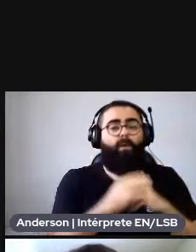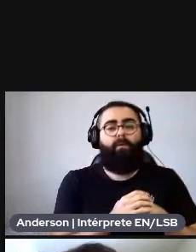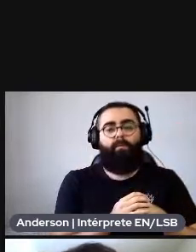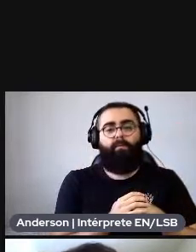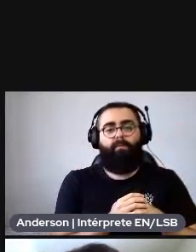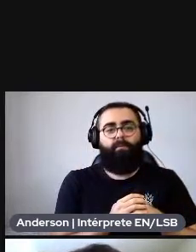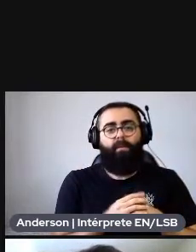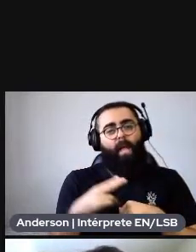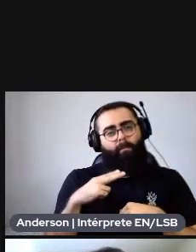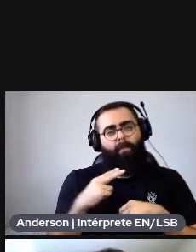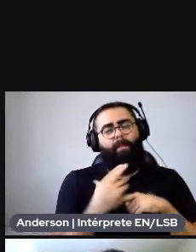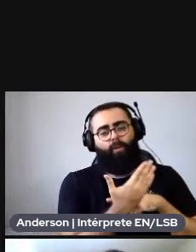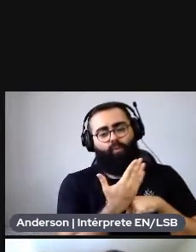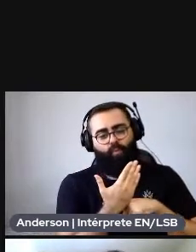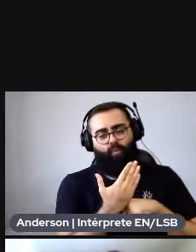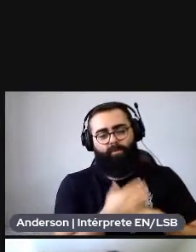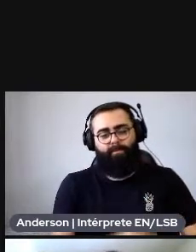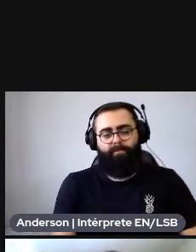personal.